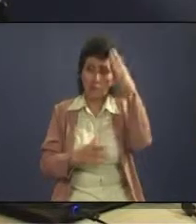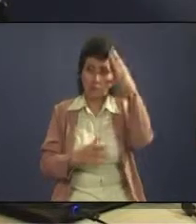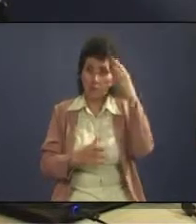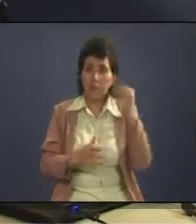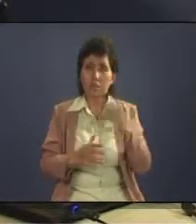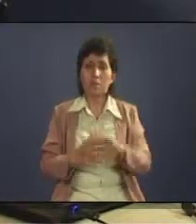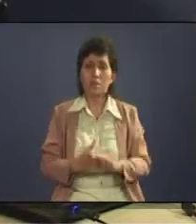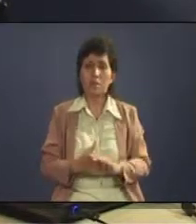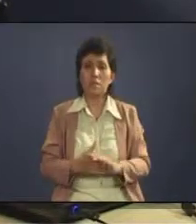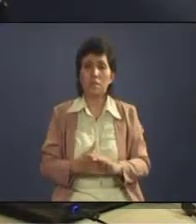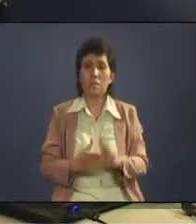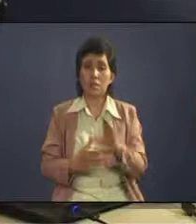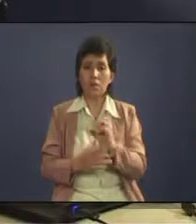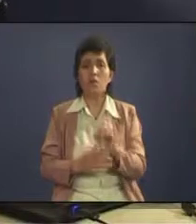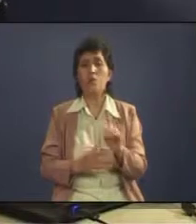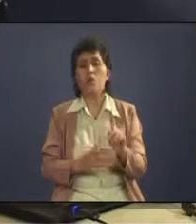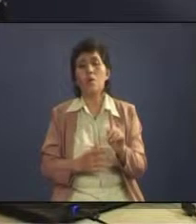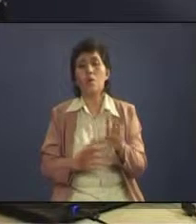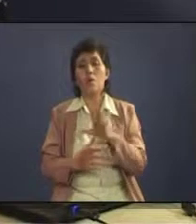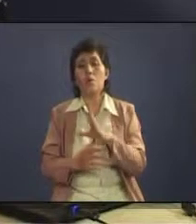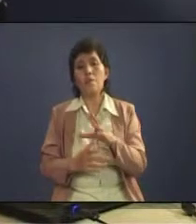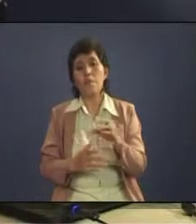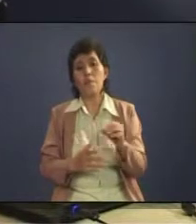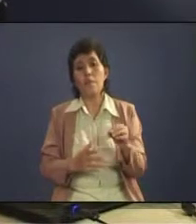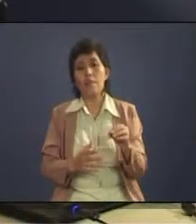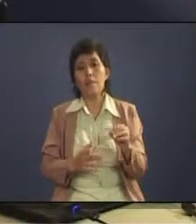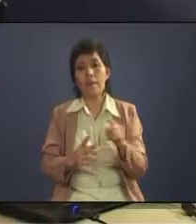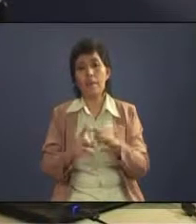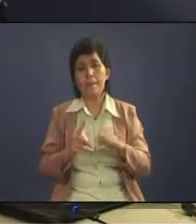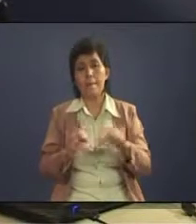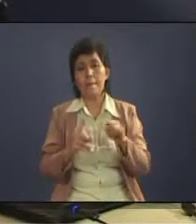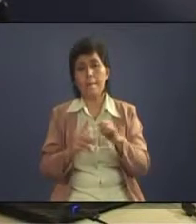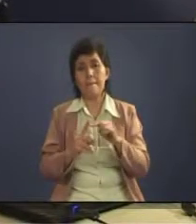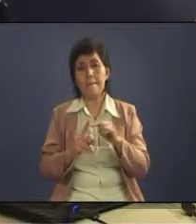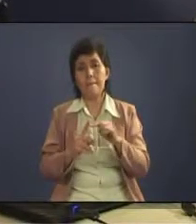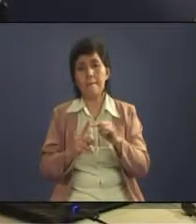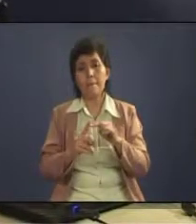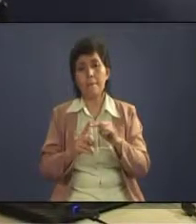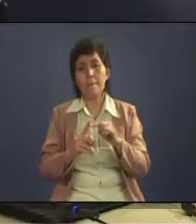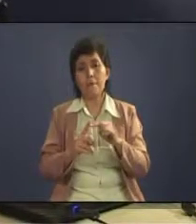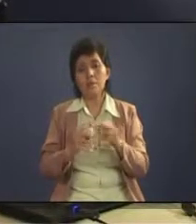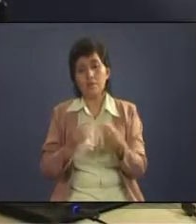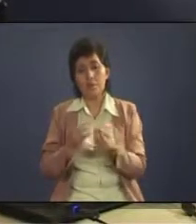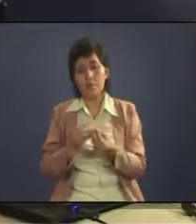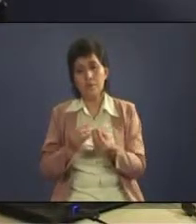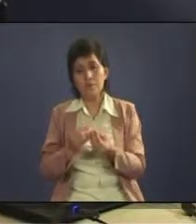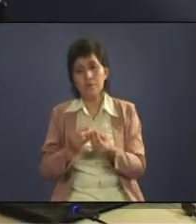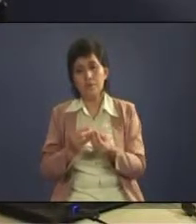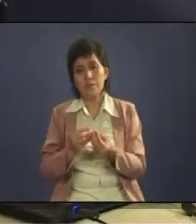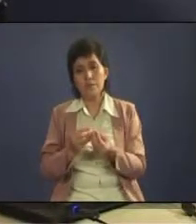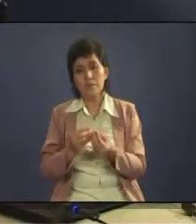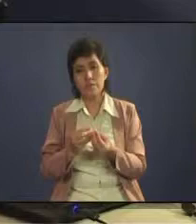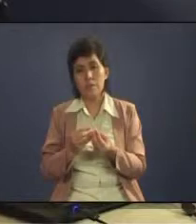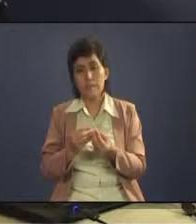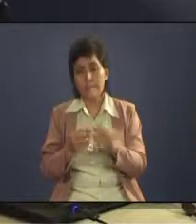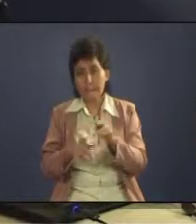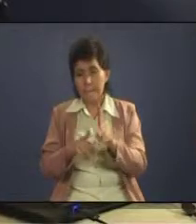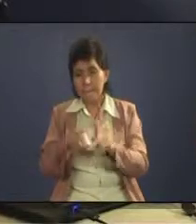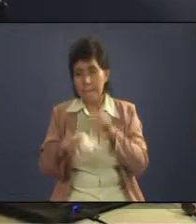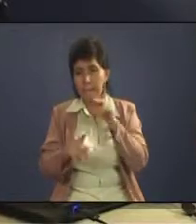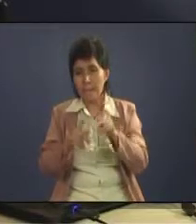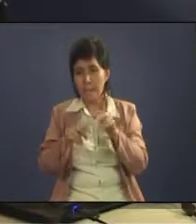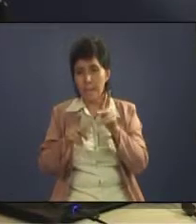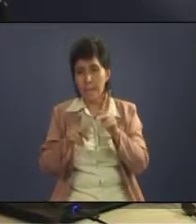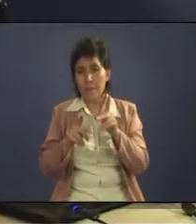Okay, and when your group is big enough in the business world, you would see it flourish yourself. You don't really have to